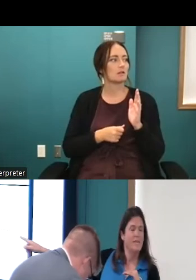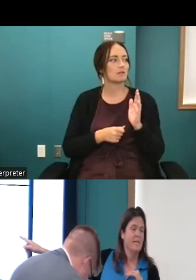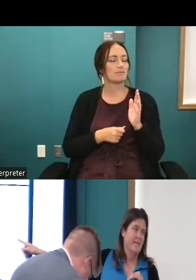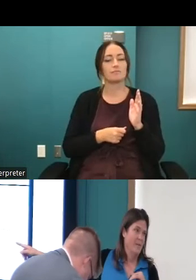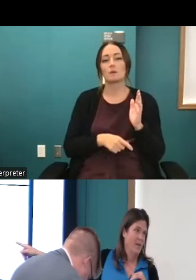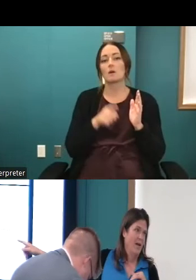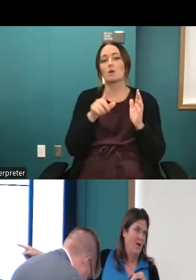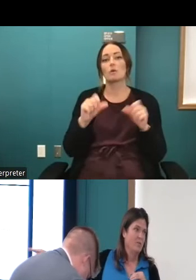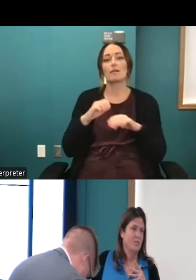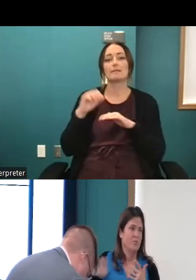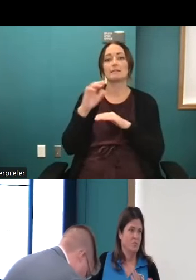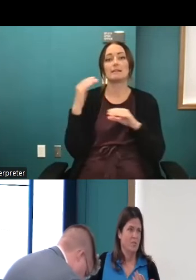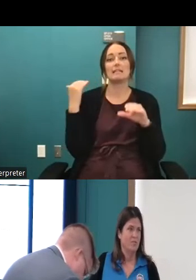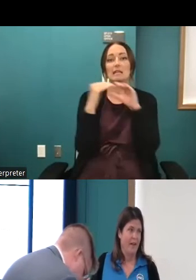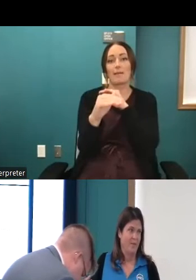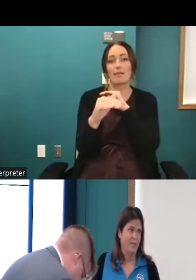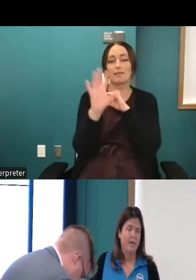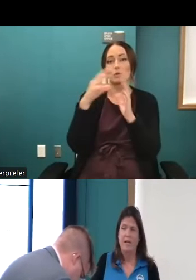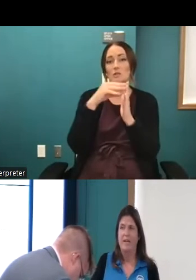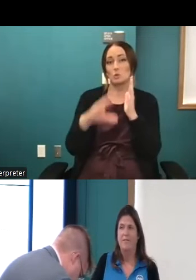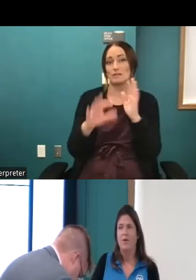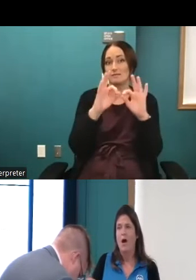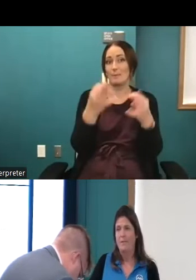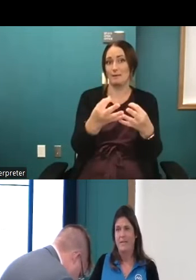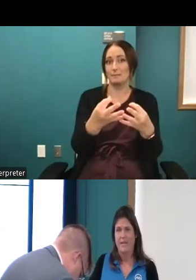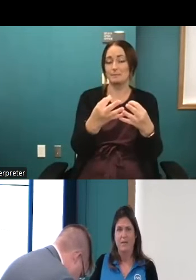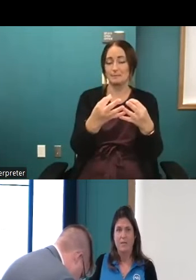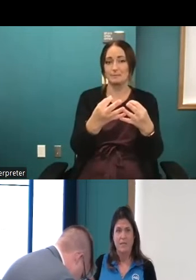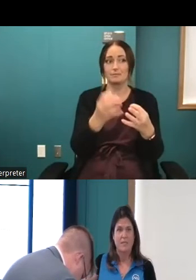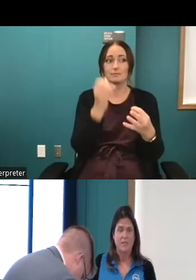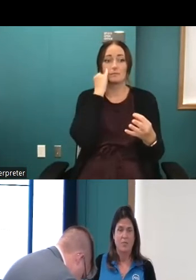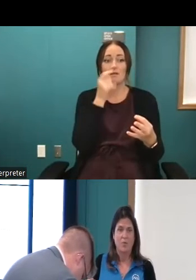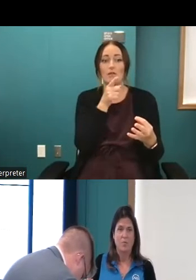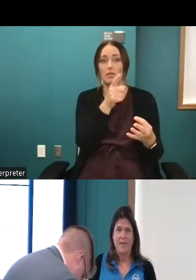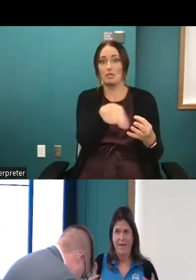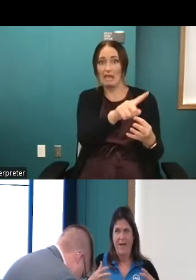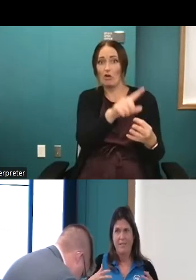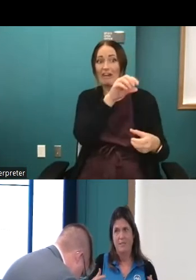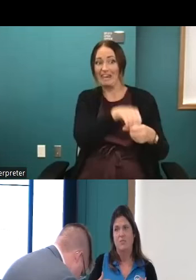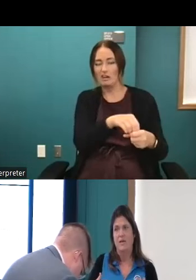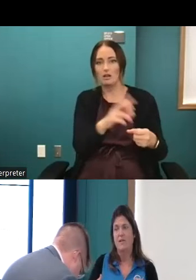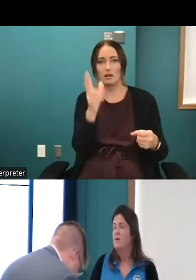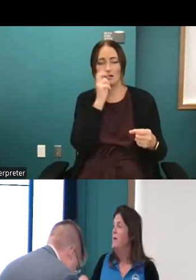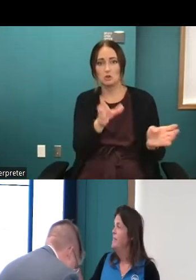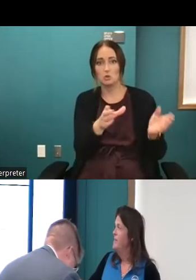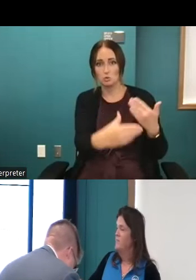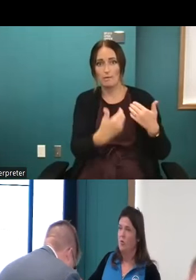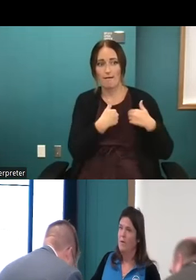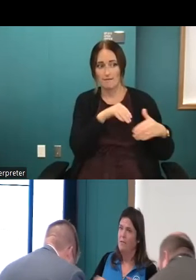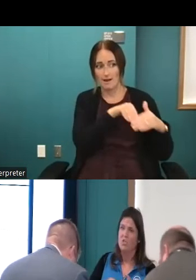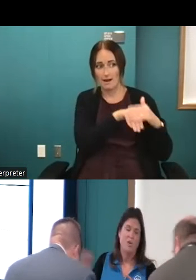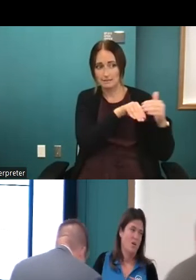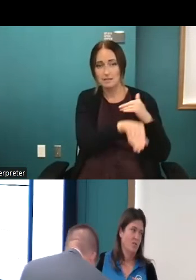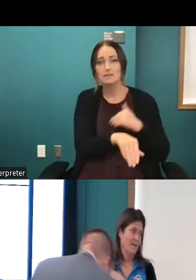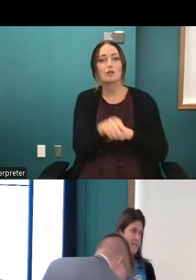you can send an email out to your student's family. And if they're opted in to the listening room and they have access to it, then you'll